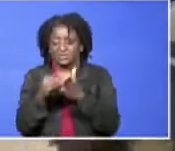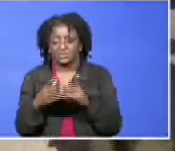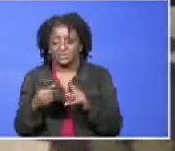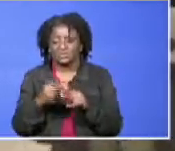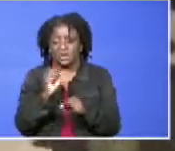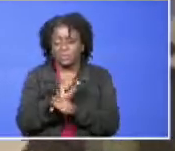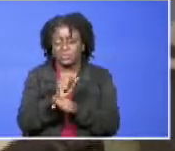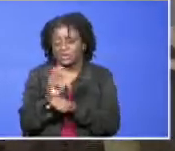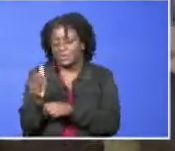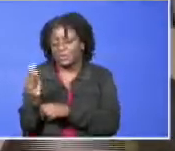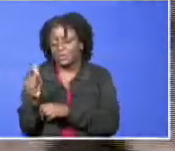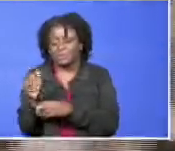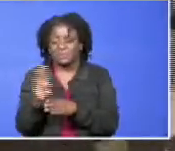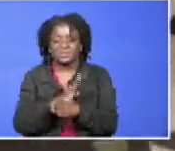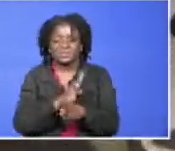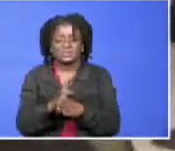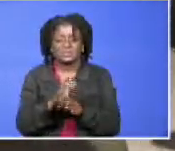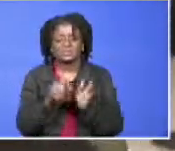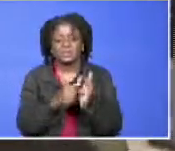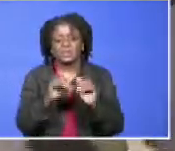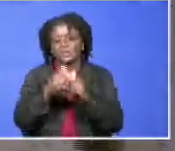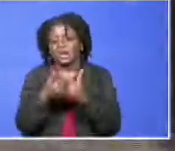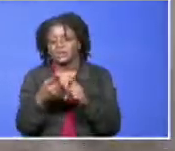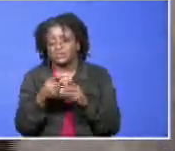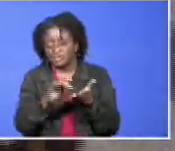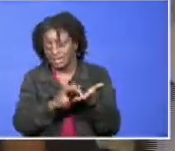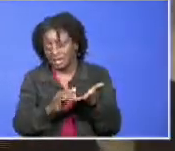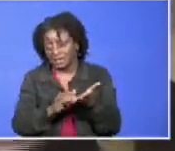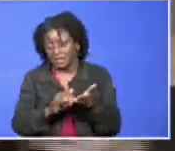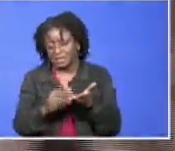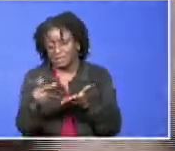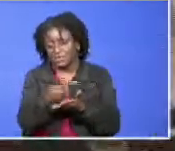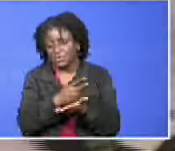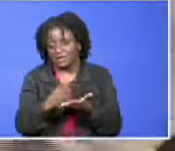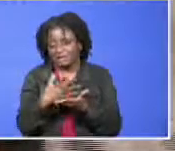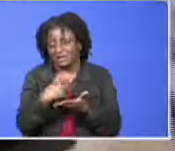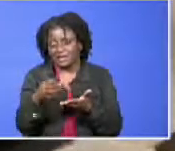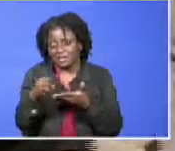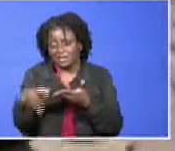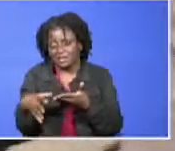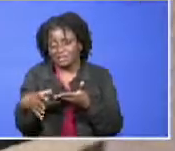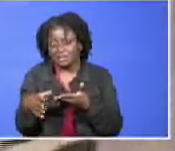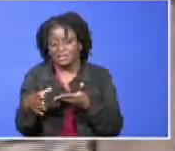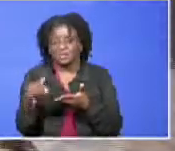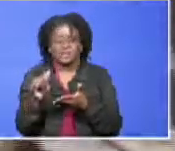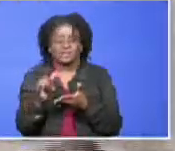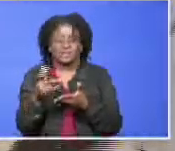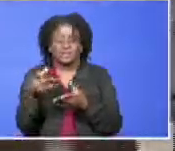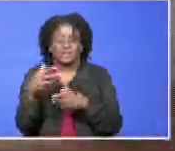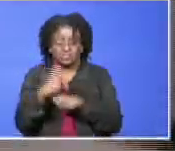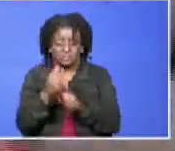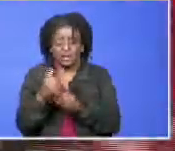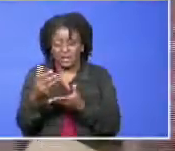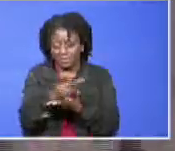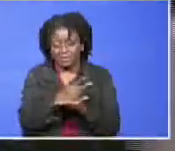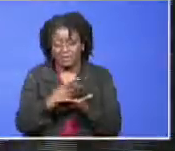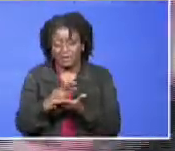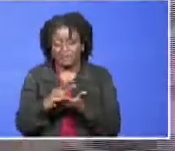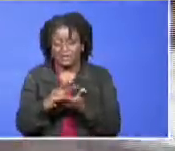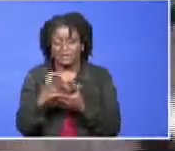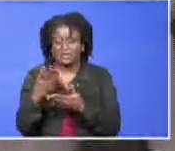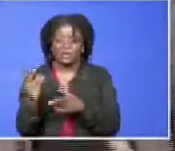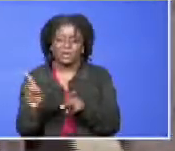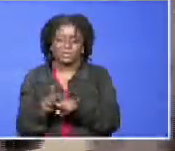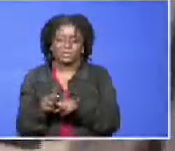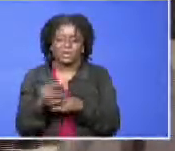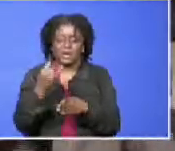them how to calculate their profit and loss, how to ensure that you make a profit, because obviously that's the goal of it. And then we also identified for them where